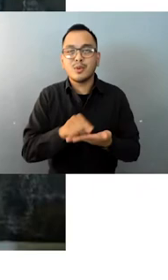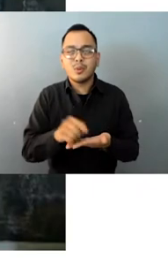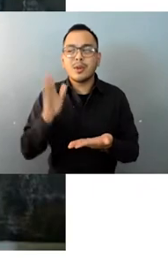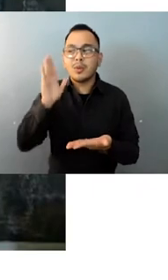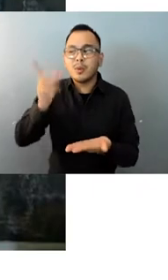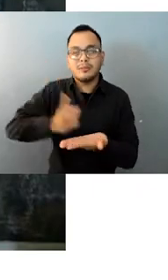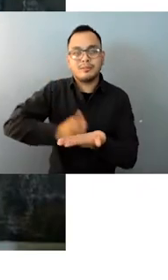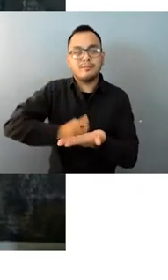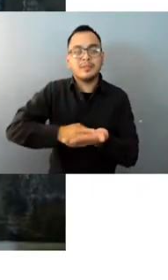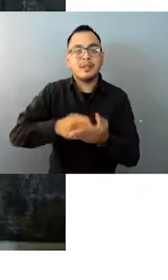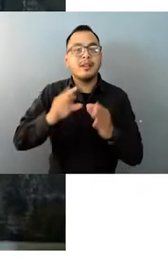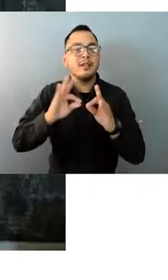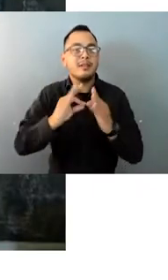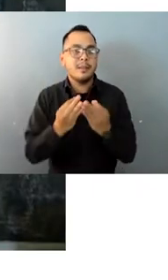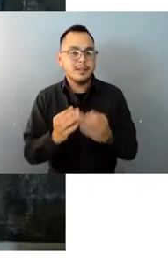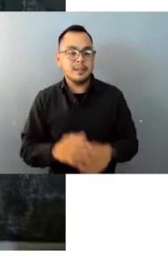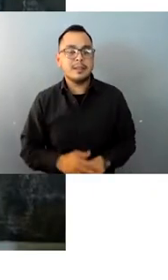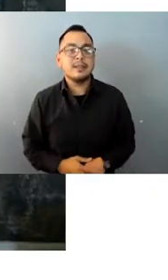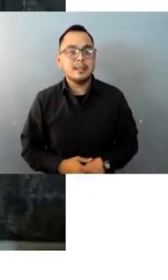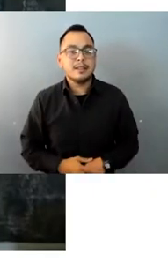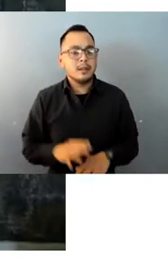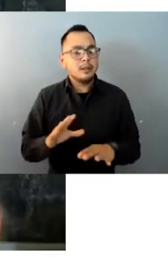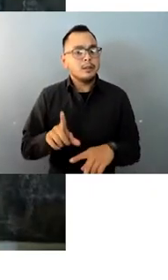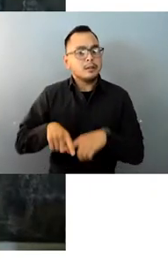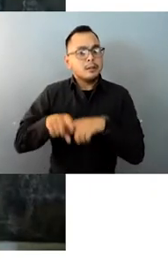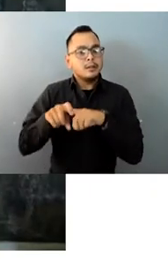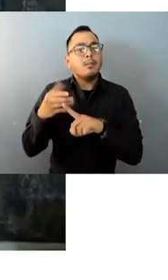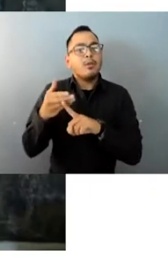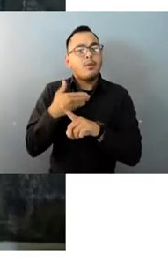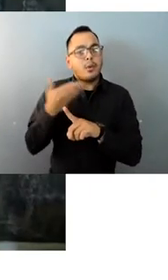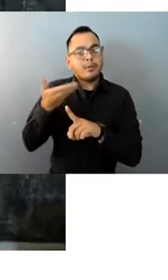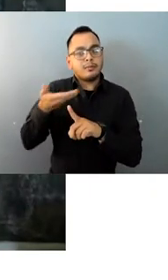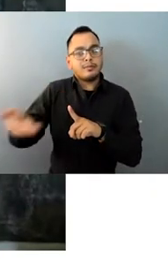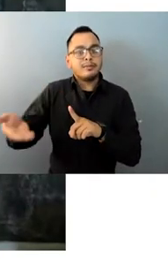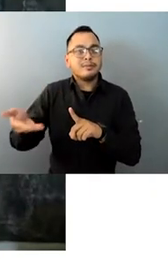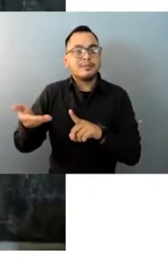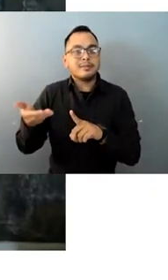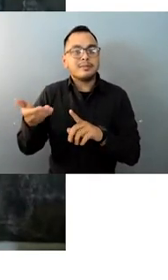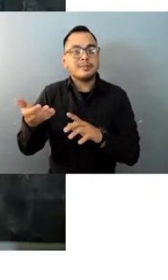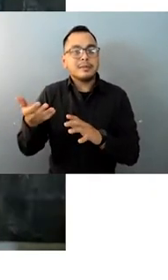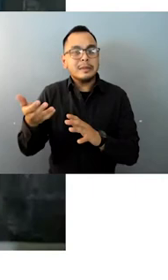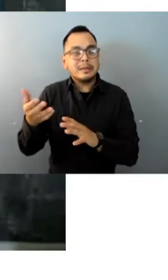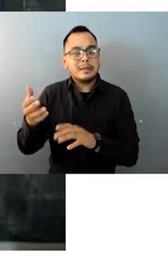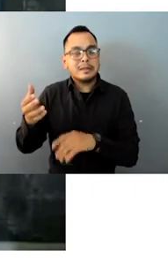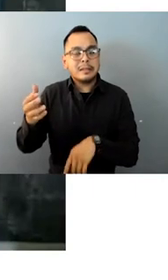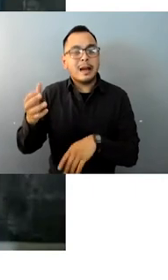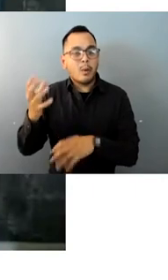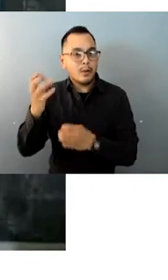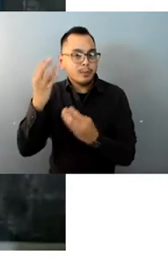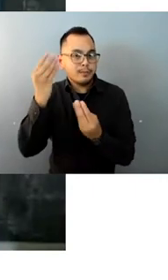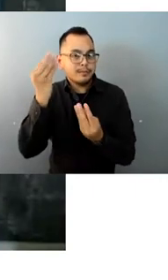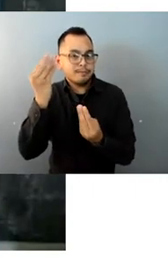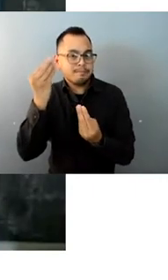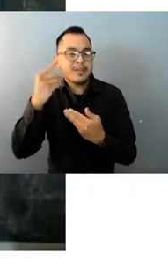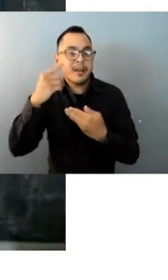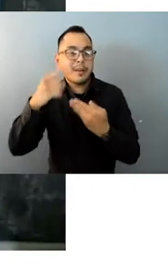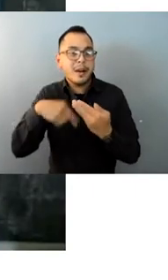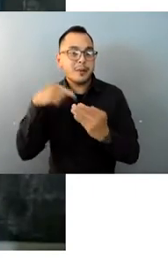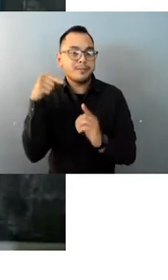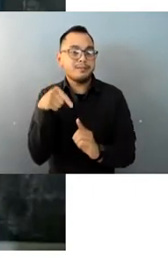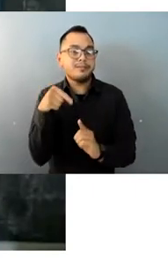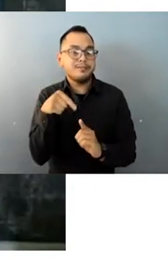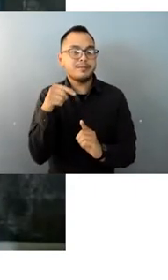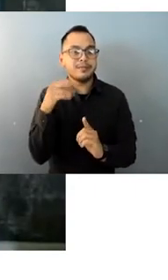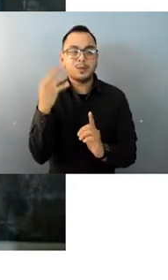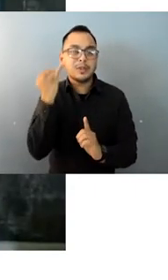we're discussing family. But before we meet our guests, I want you to pause and to think a little bit about the